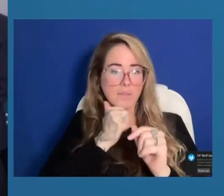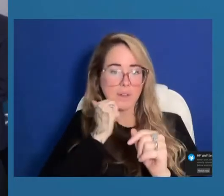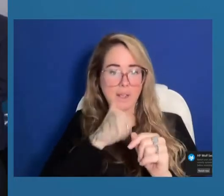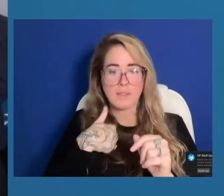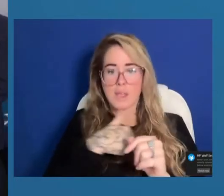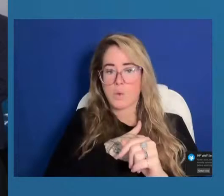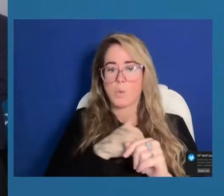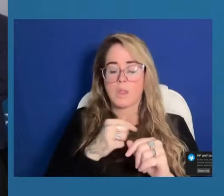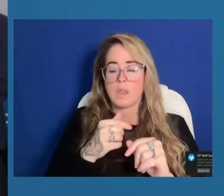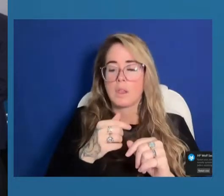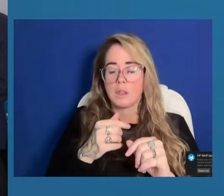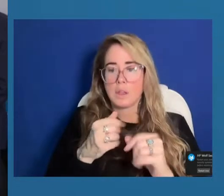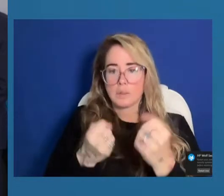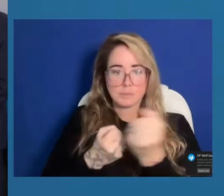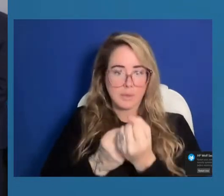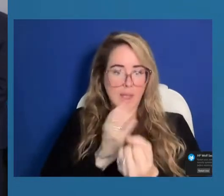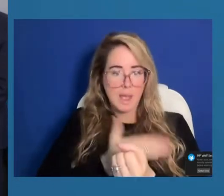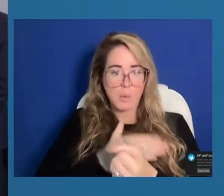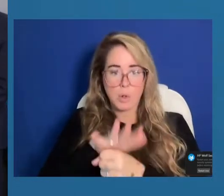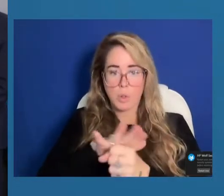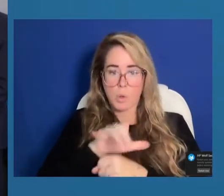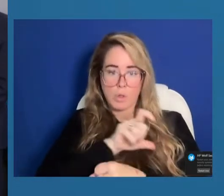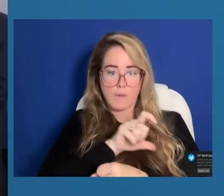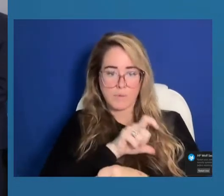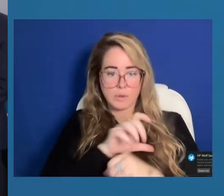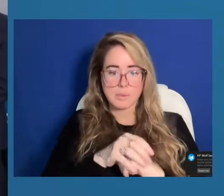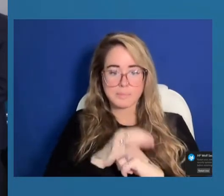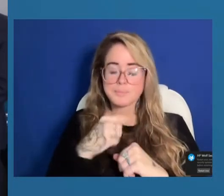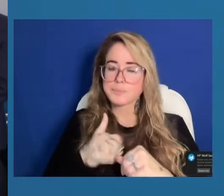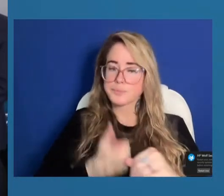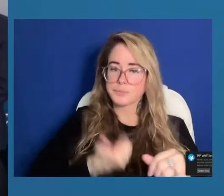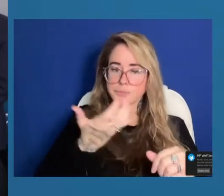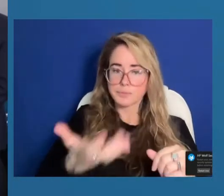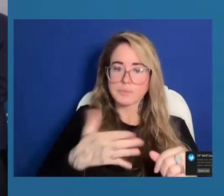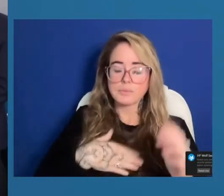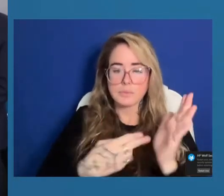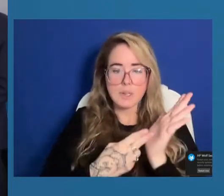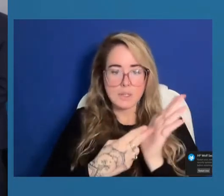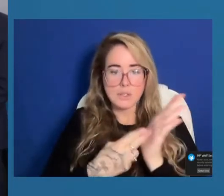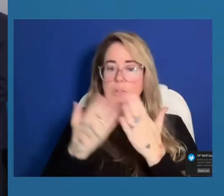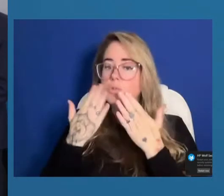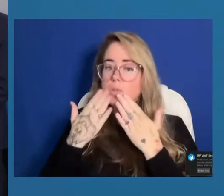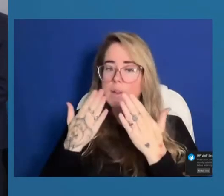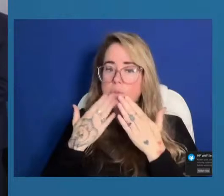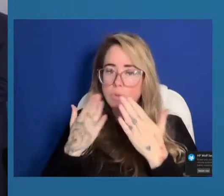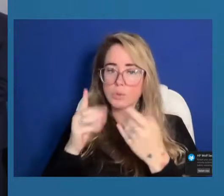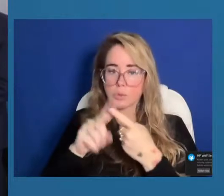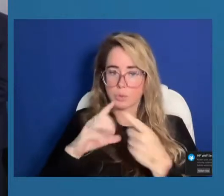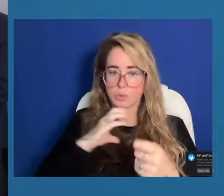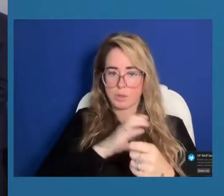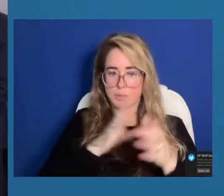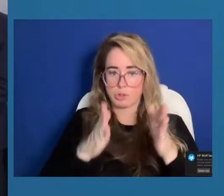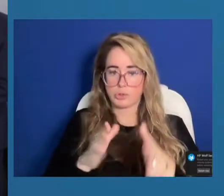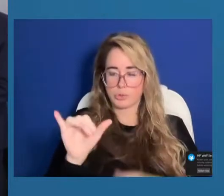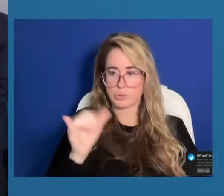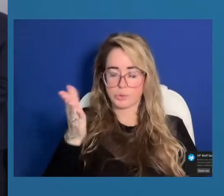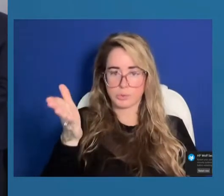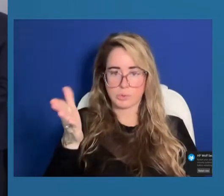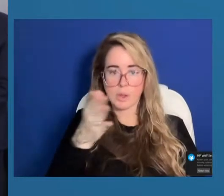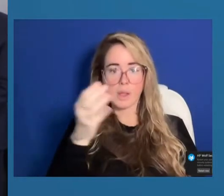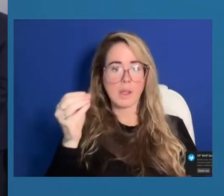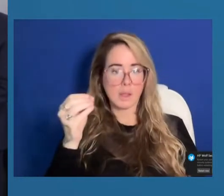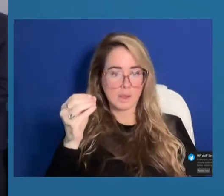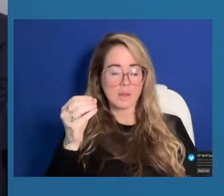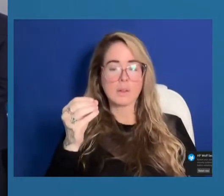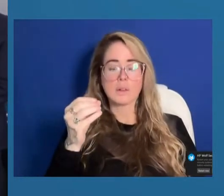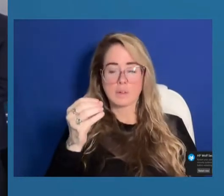money behind our local law enforcement. I want to express my sincere gratitude to Commissioner Raynor and our entire Department of